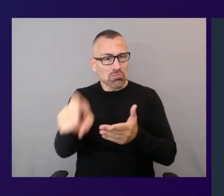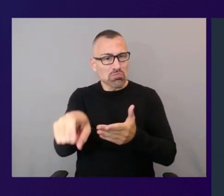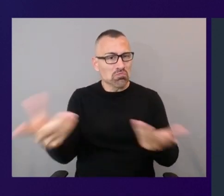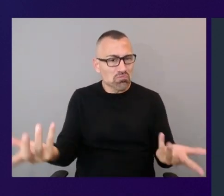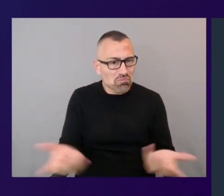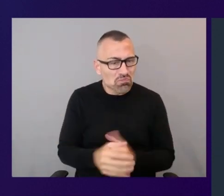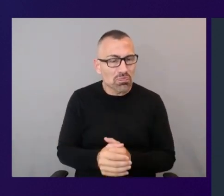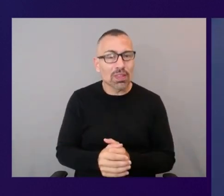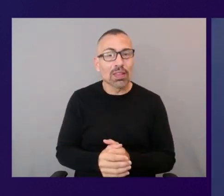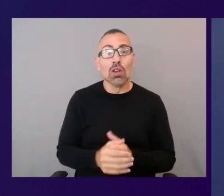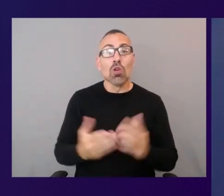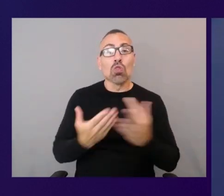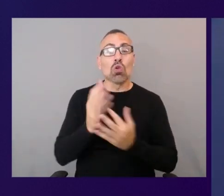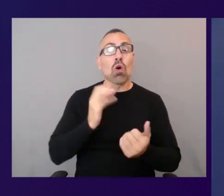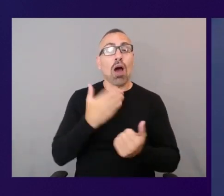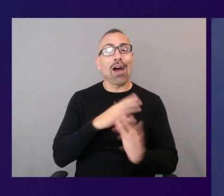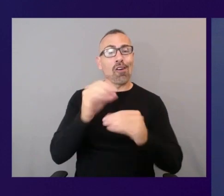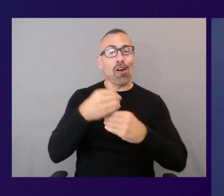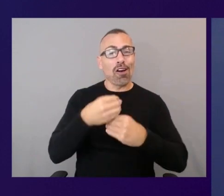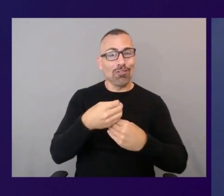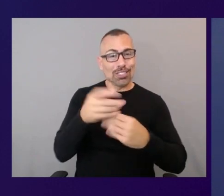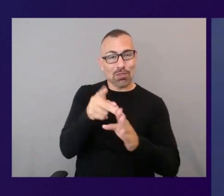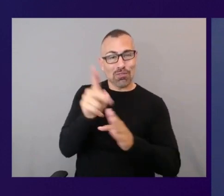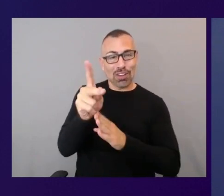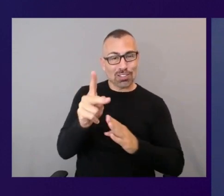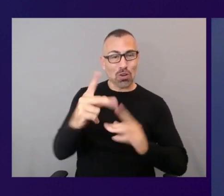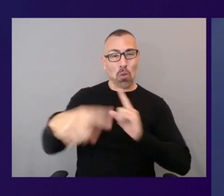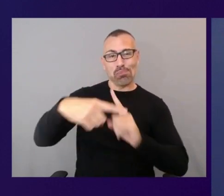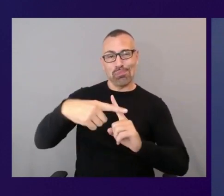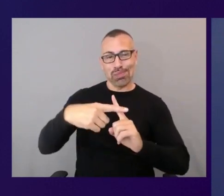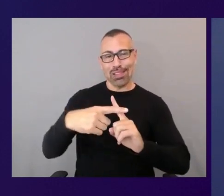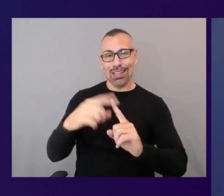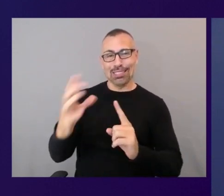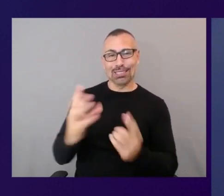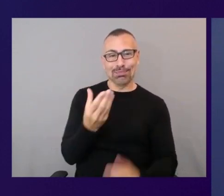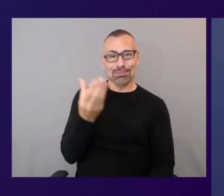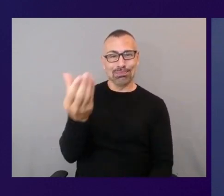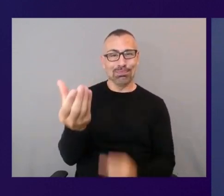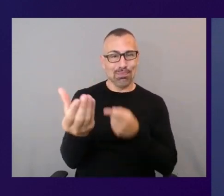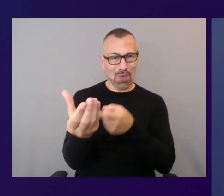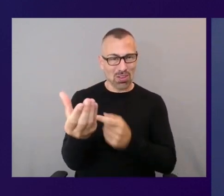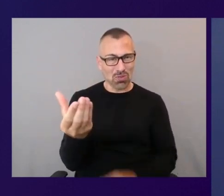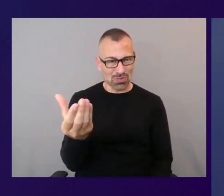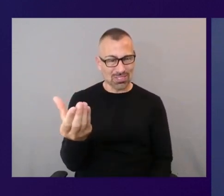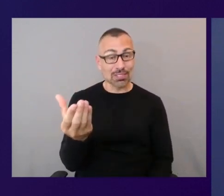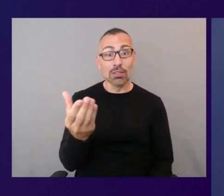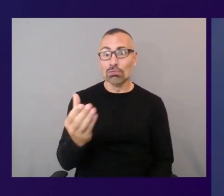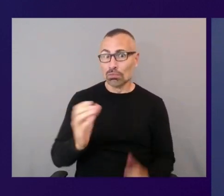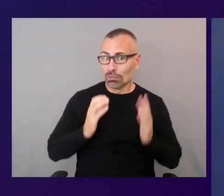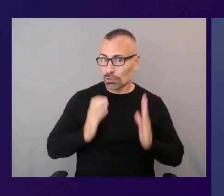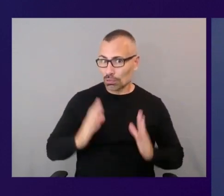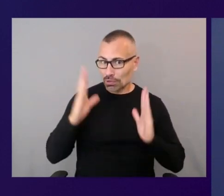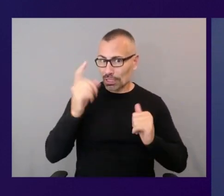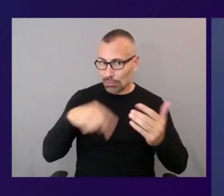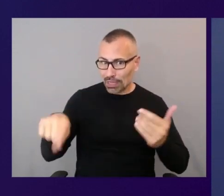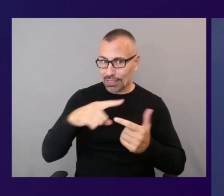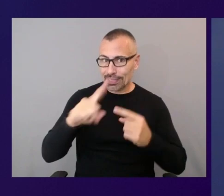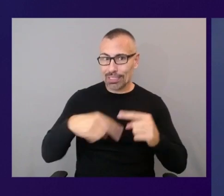Professional Plus bundles. These are the kinds of things that customers expect when they get to use and bring their own productivity